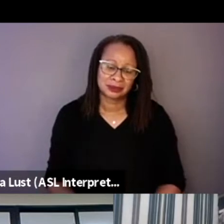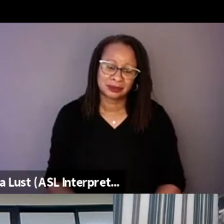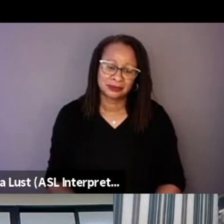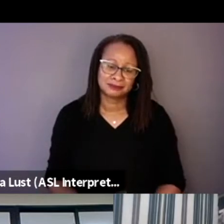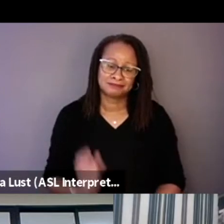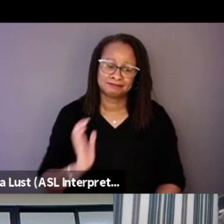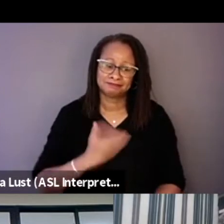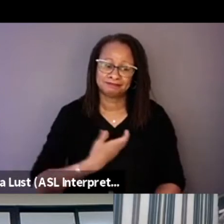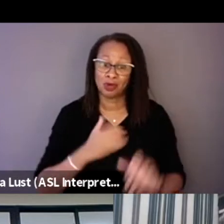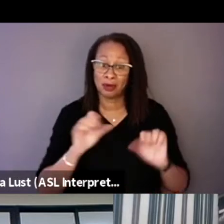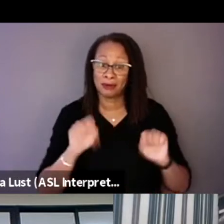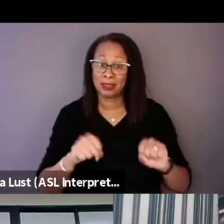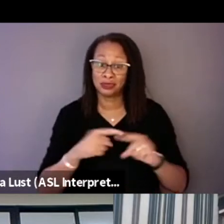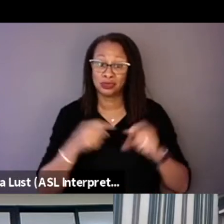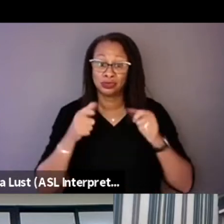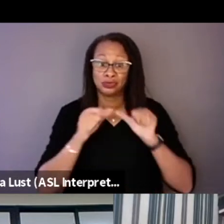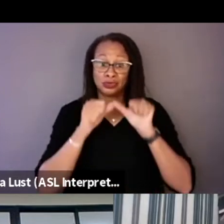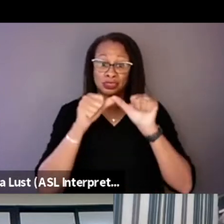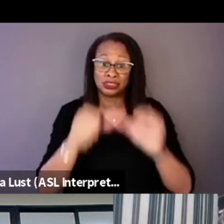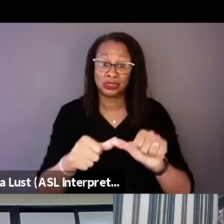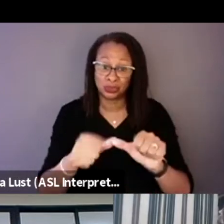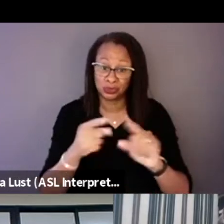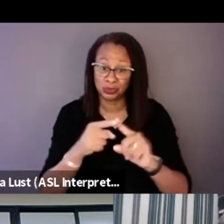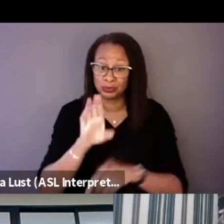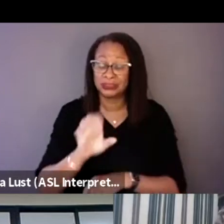ability to continue to be